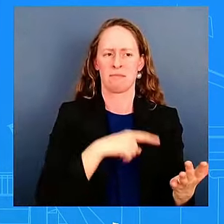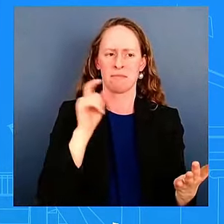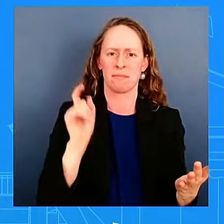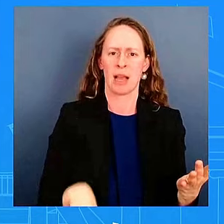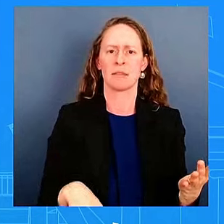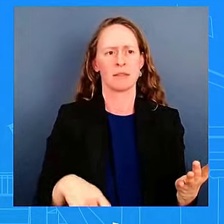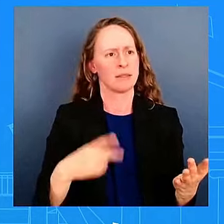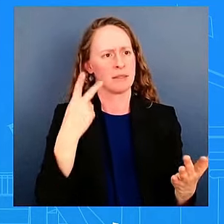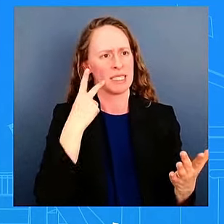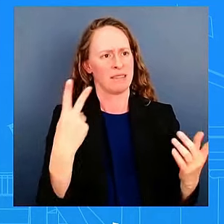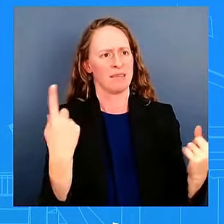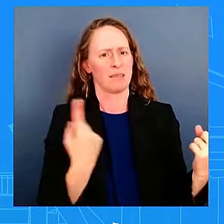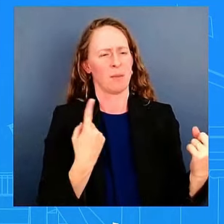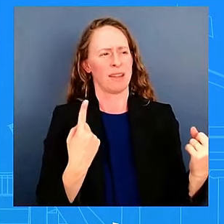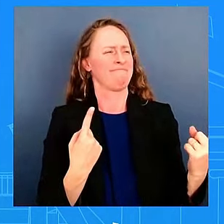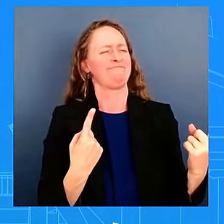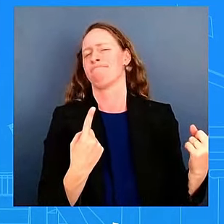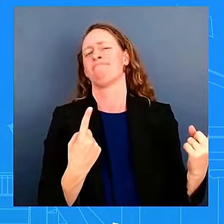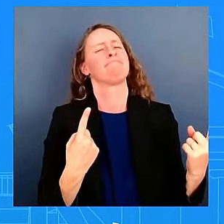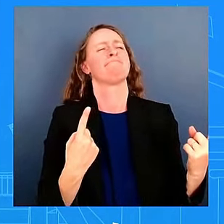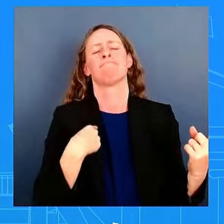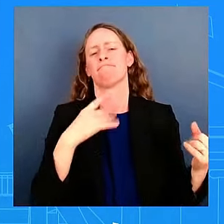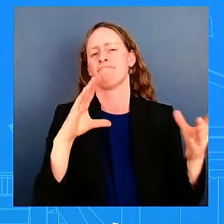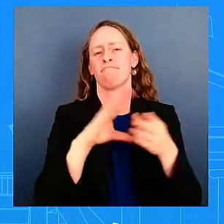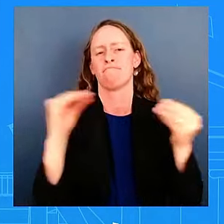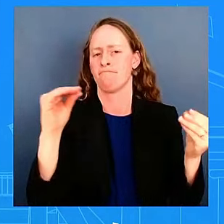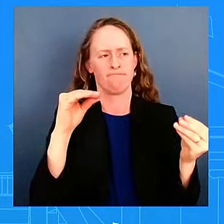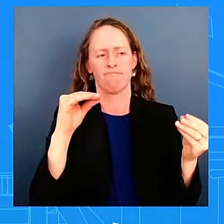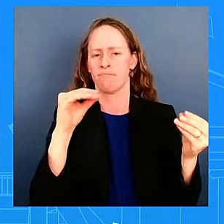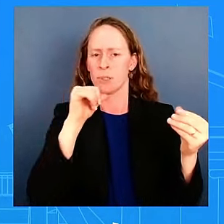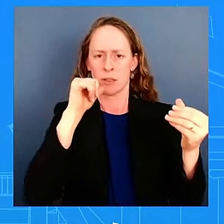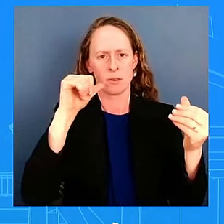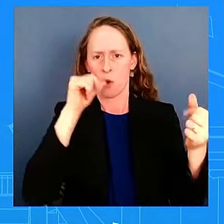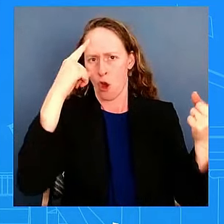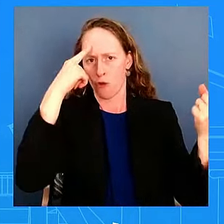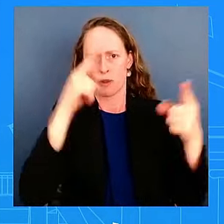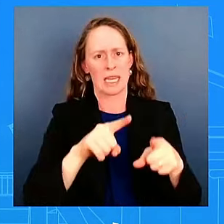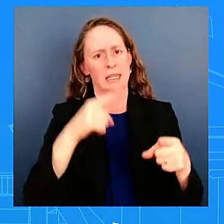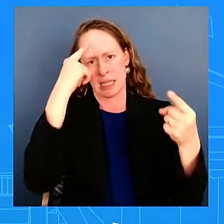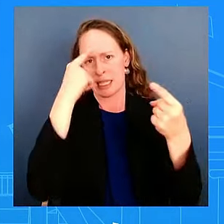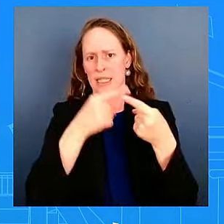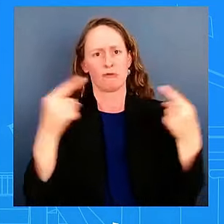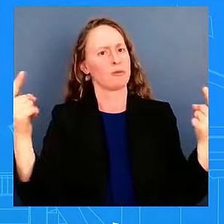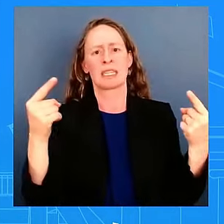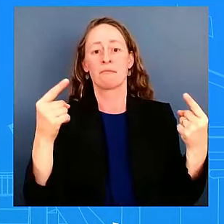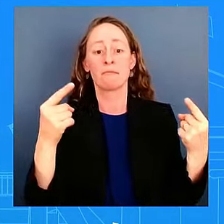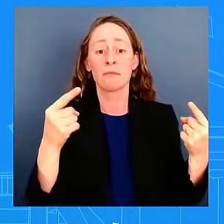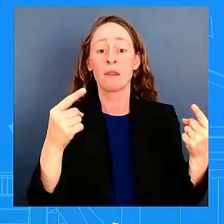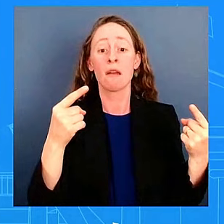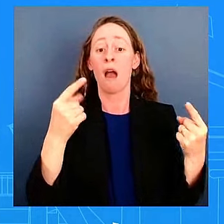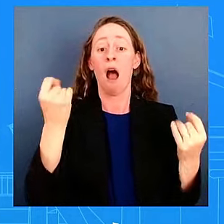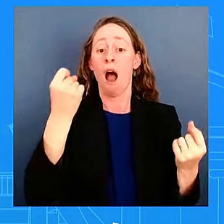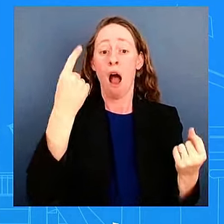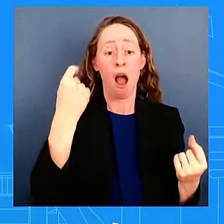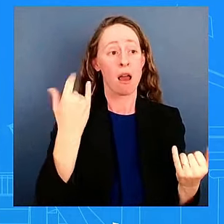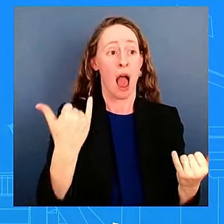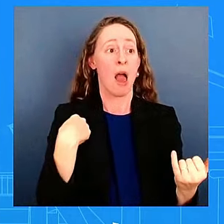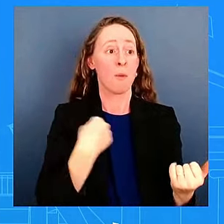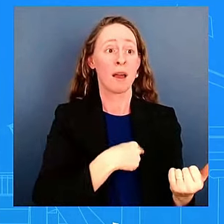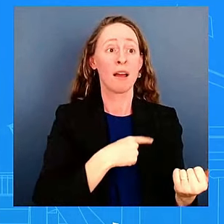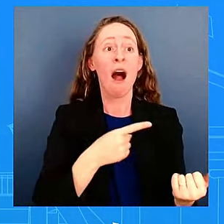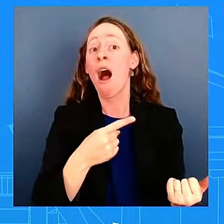believes. And we do not want to politicize this moment. Politicizing this moment is unacceptable. We believe, and the president believes, you heard from